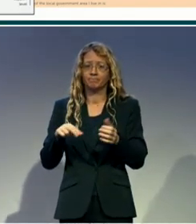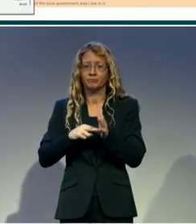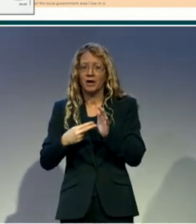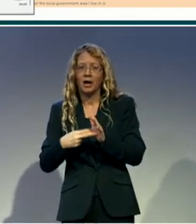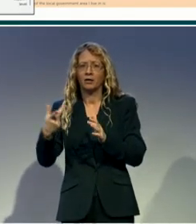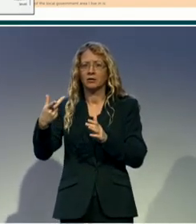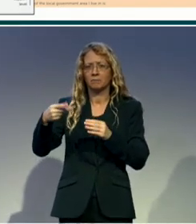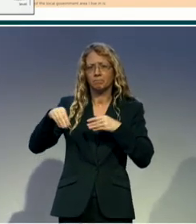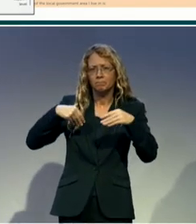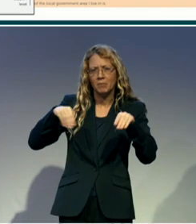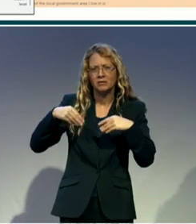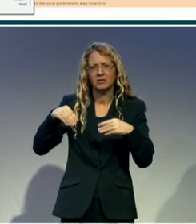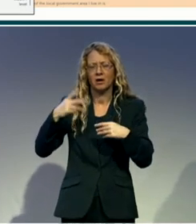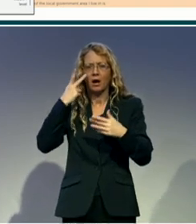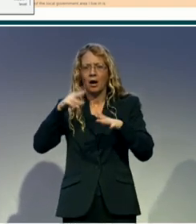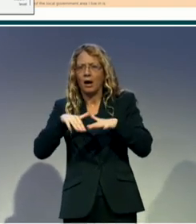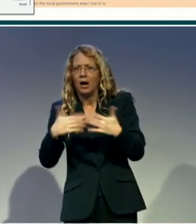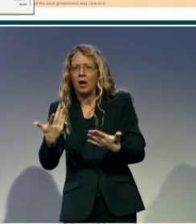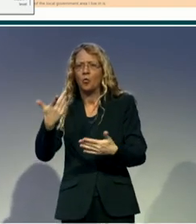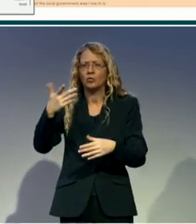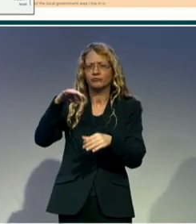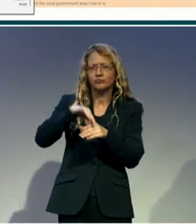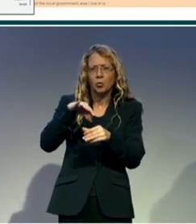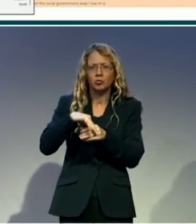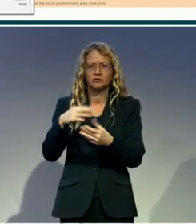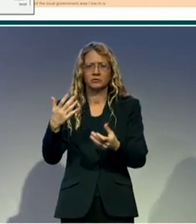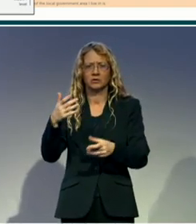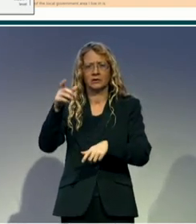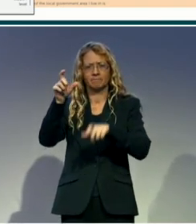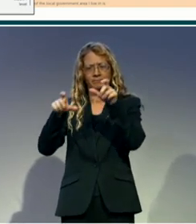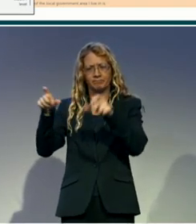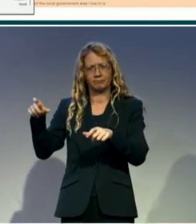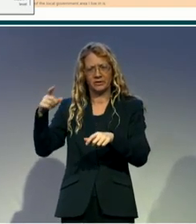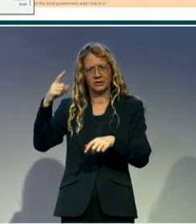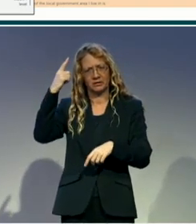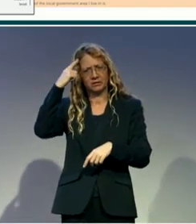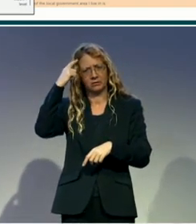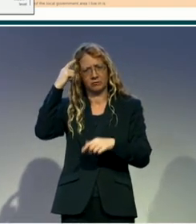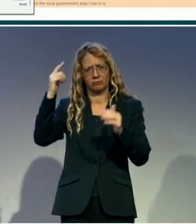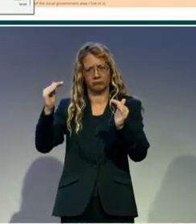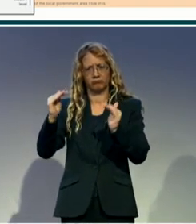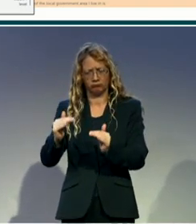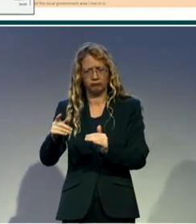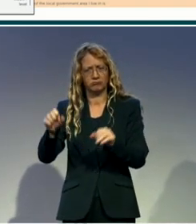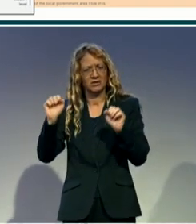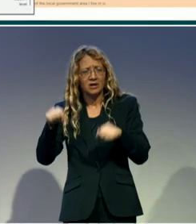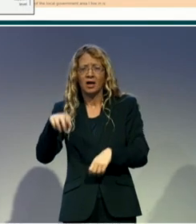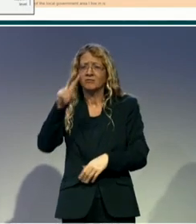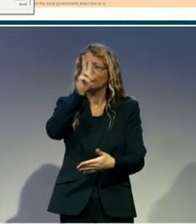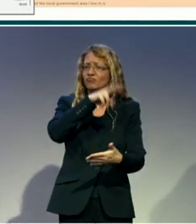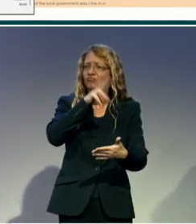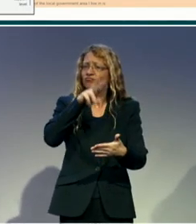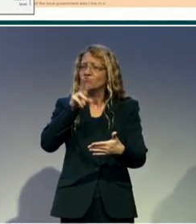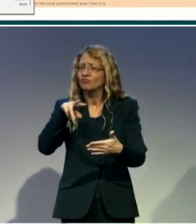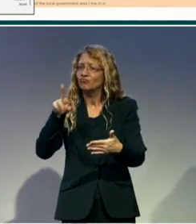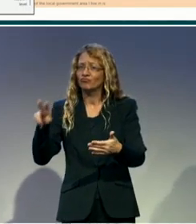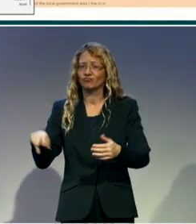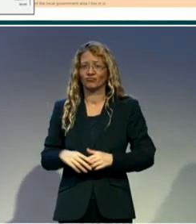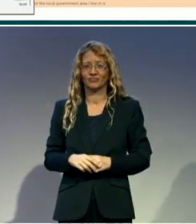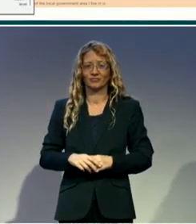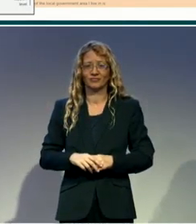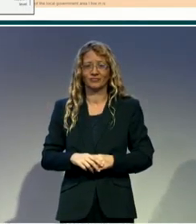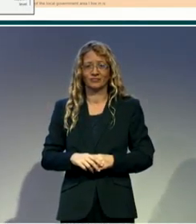allows supporters and people with intellectual disability to develop a six-month plan outlining everything that the person is going to do as